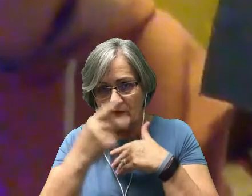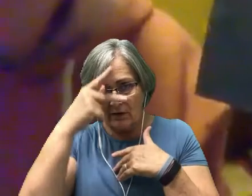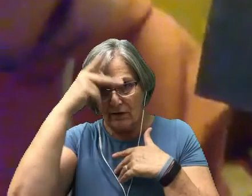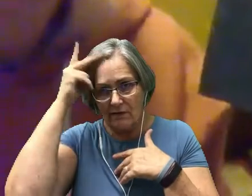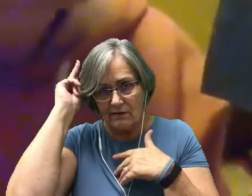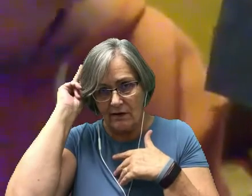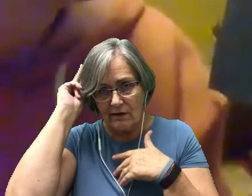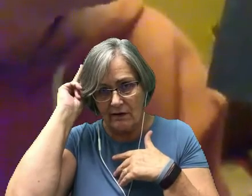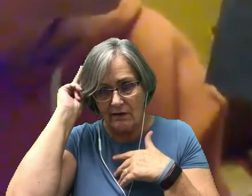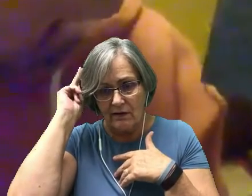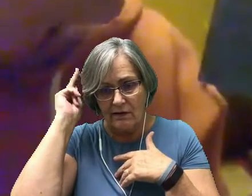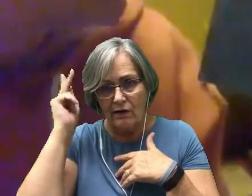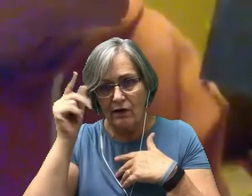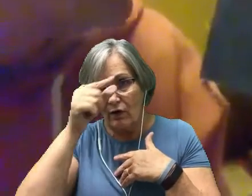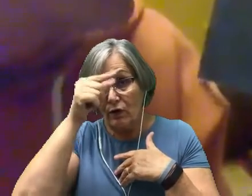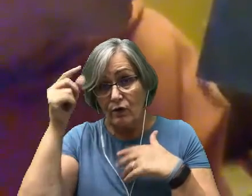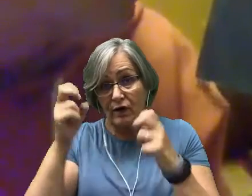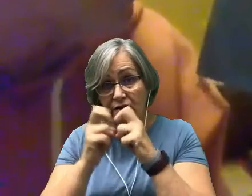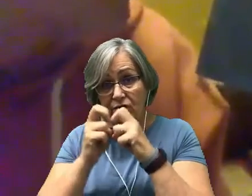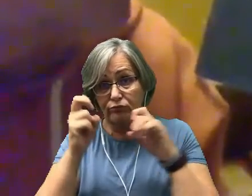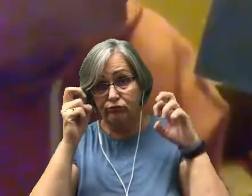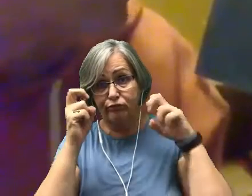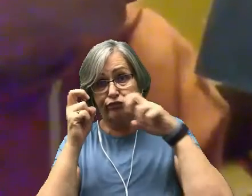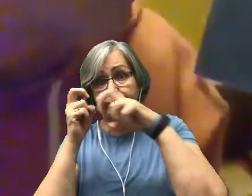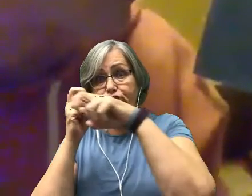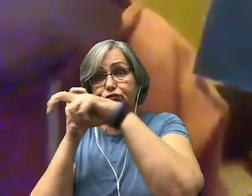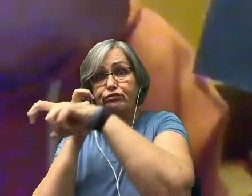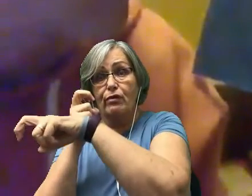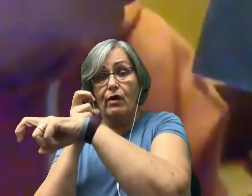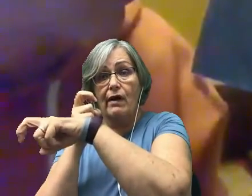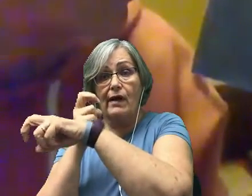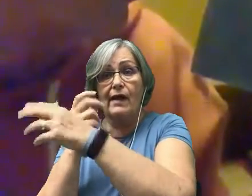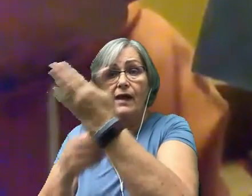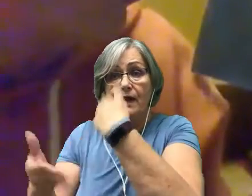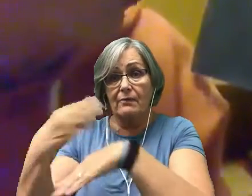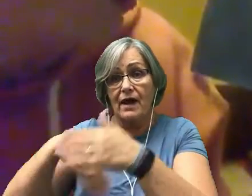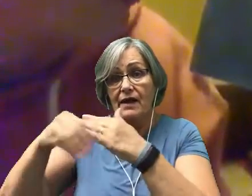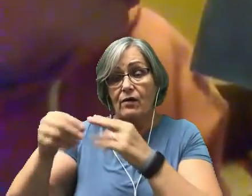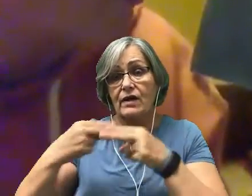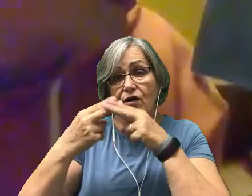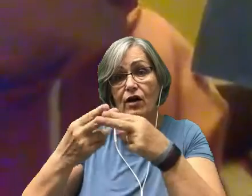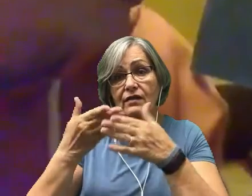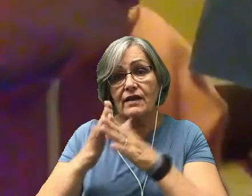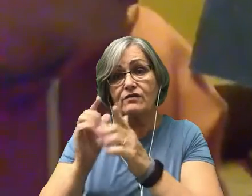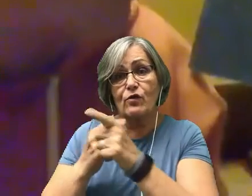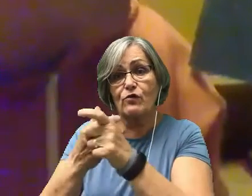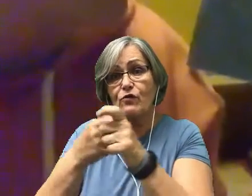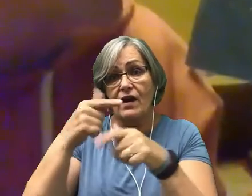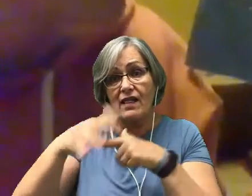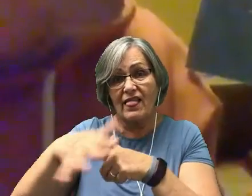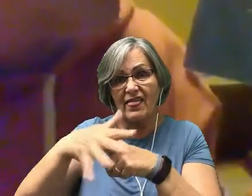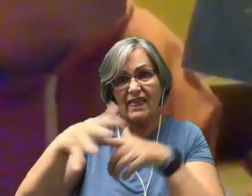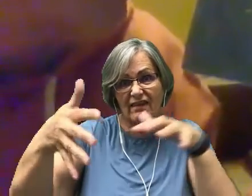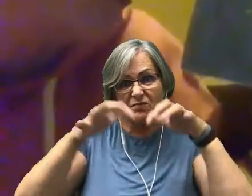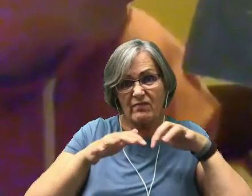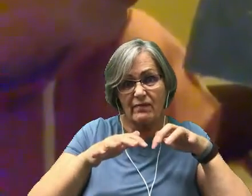Hiding, said the skunk. Gray Squirrel ran across the top of the log. Well, come on out, he called. Let's